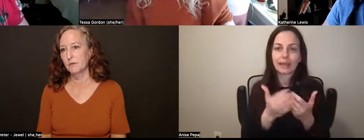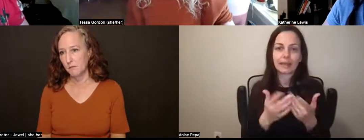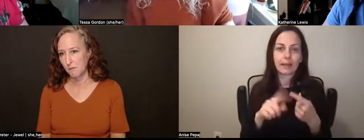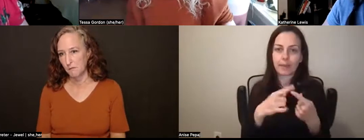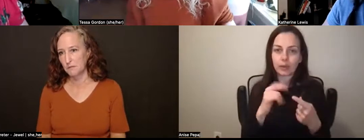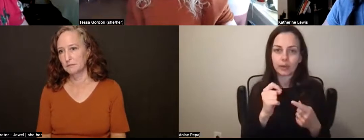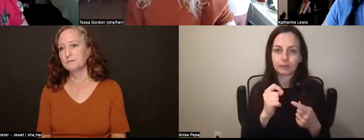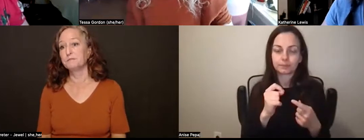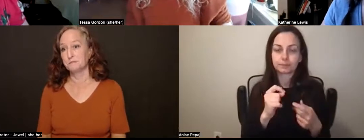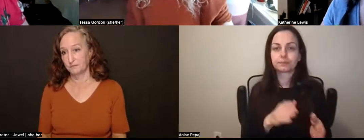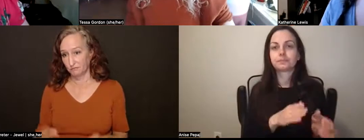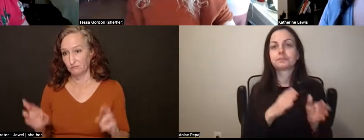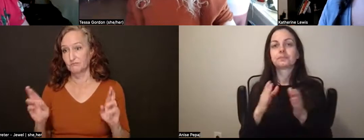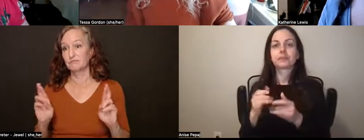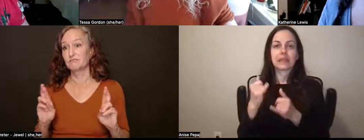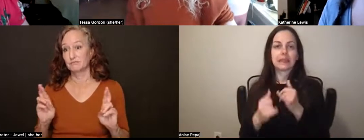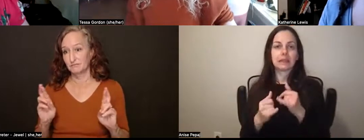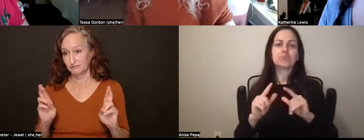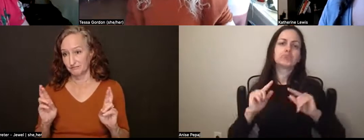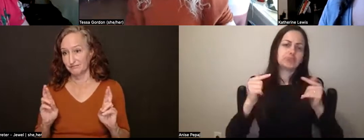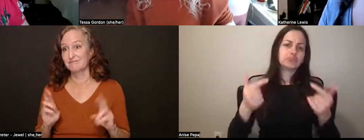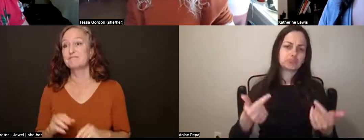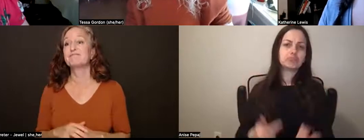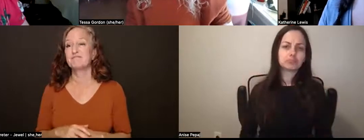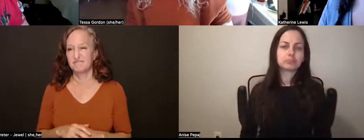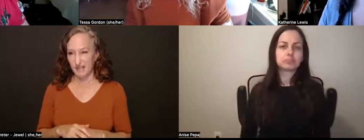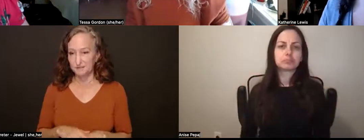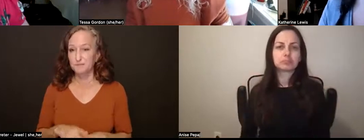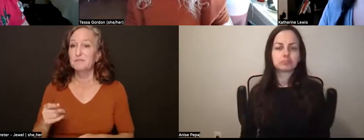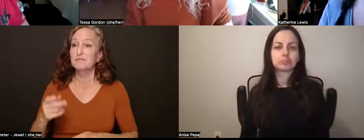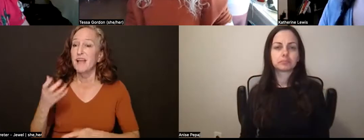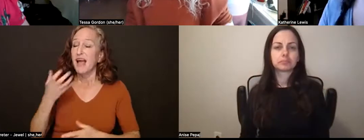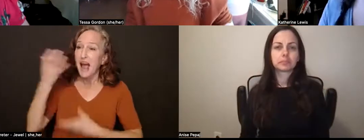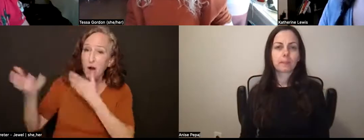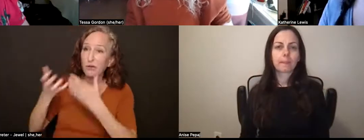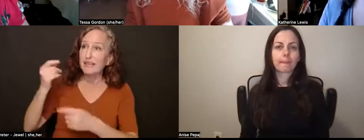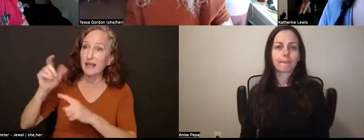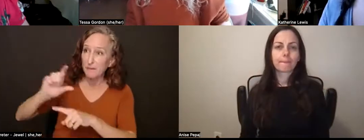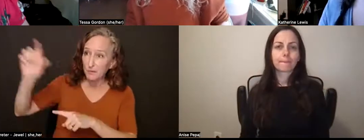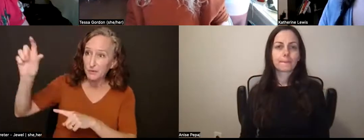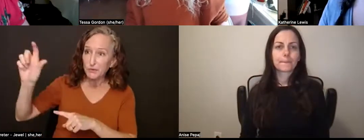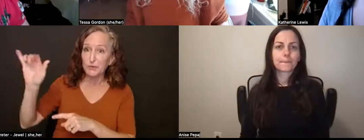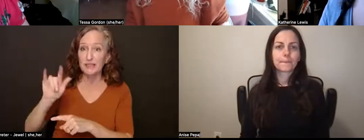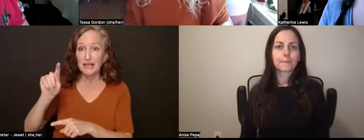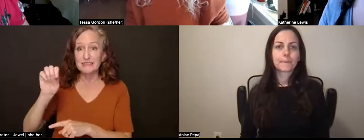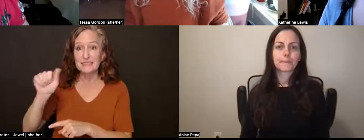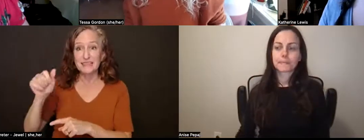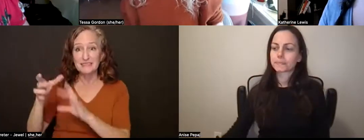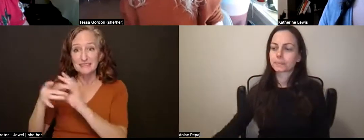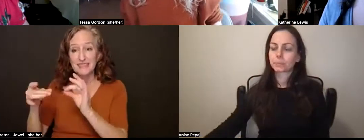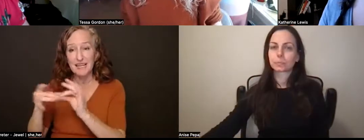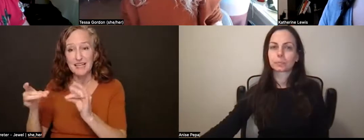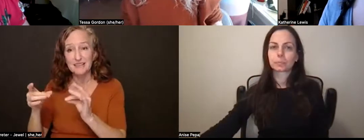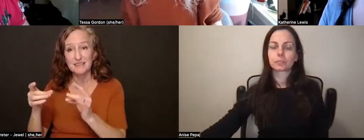lastly, howling at the moon, as Tessa said, we also have to be okay with supporting in this